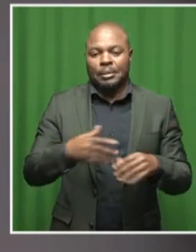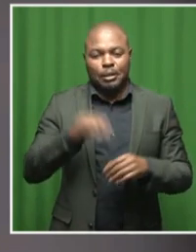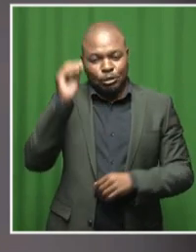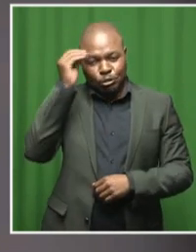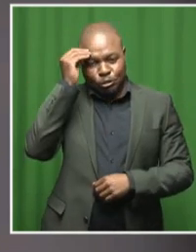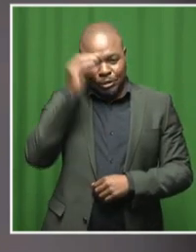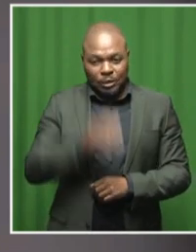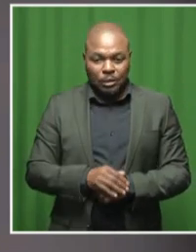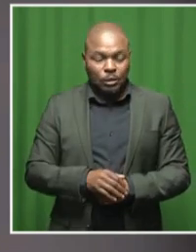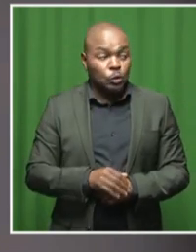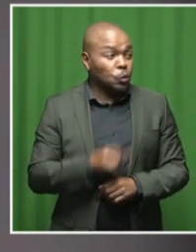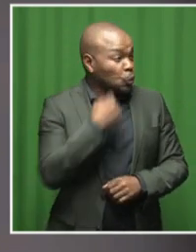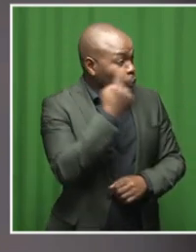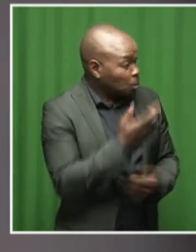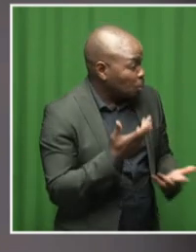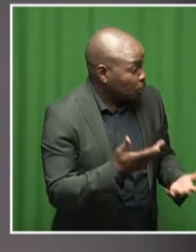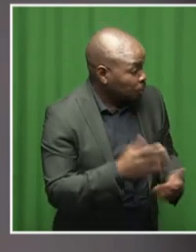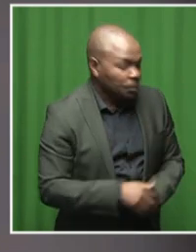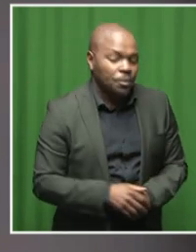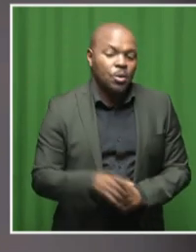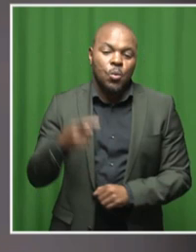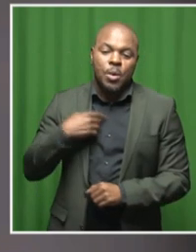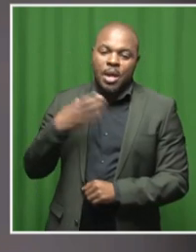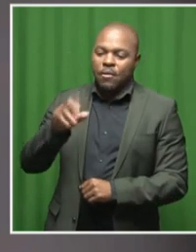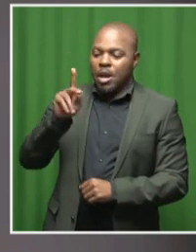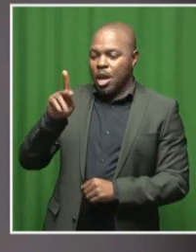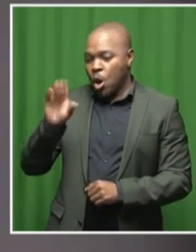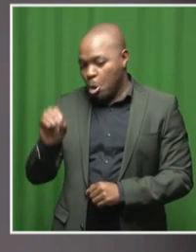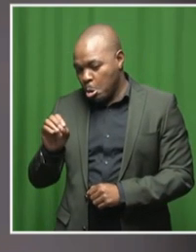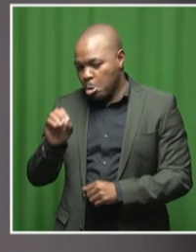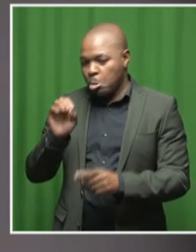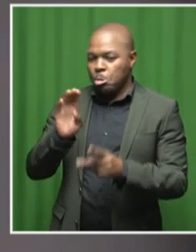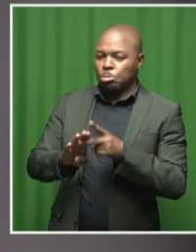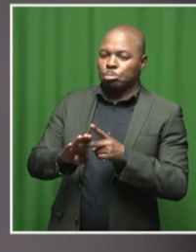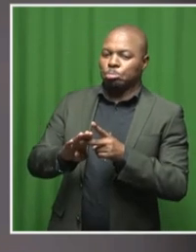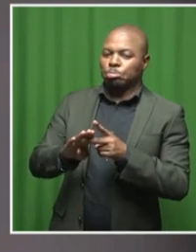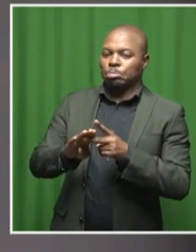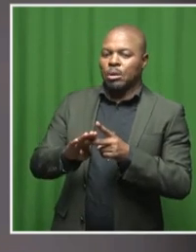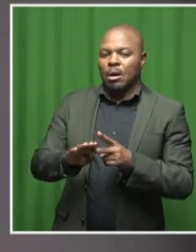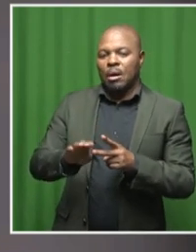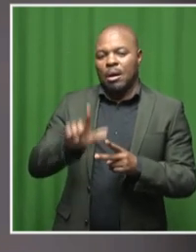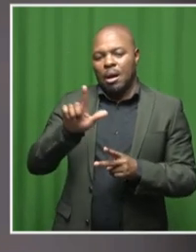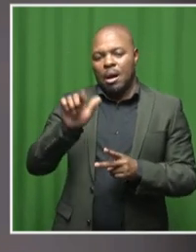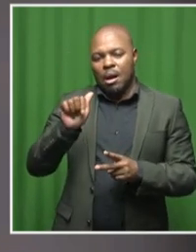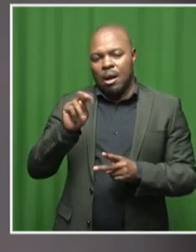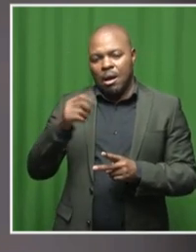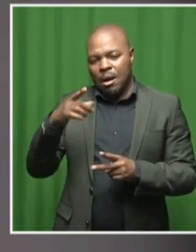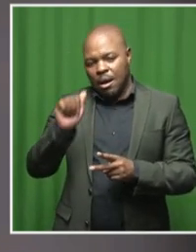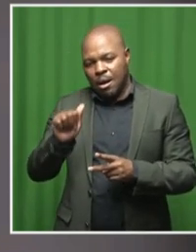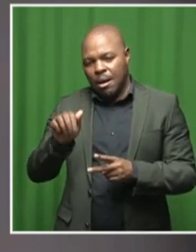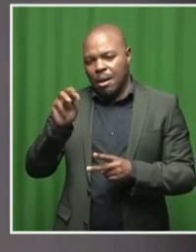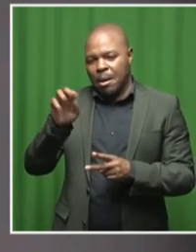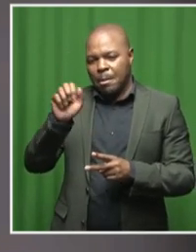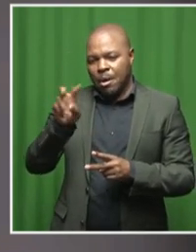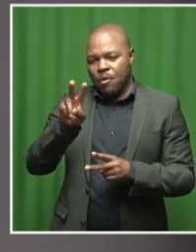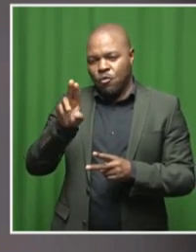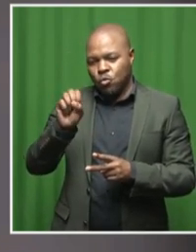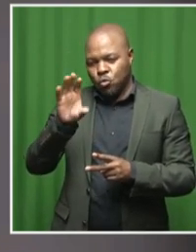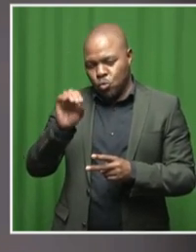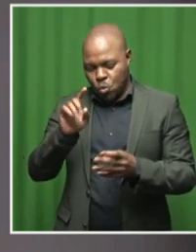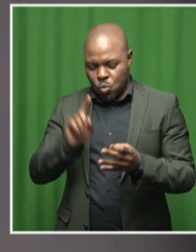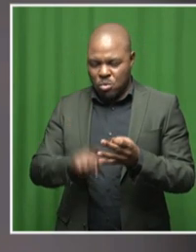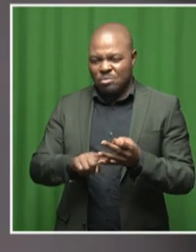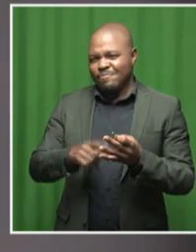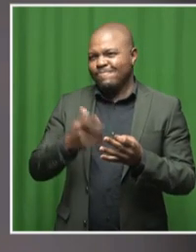Yeah. And then tomorrow? So tomorrow we've got KO, mm-hmm. and we've got Langamavuso, mm-hmm. and it's not